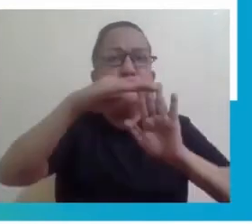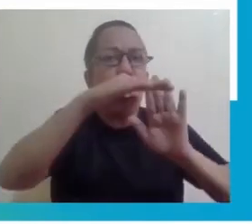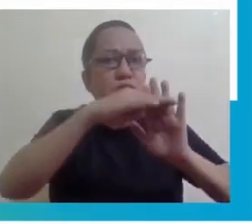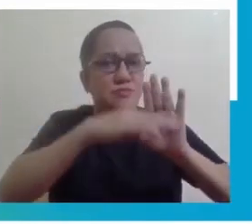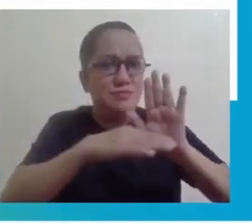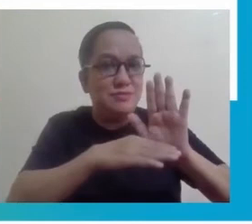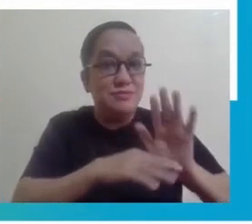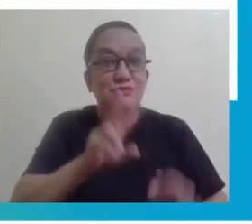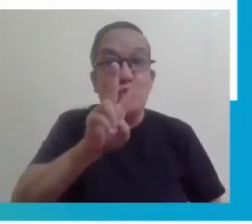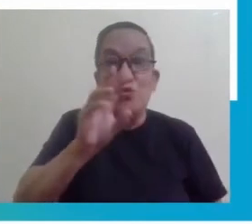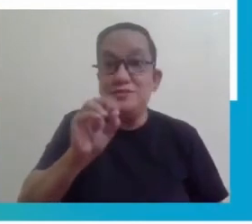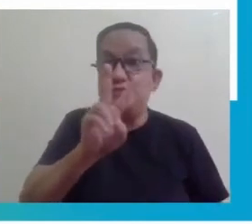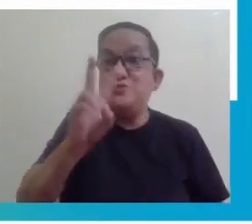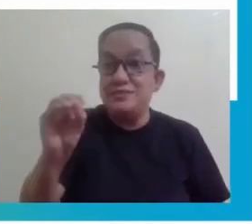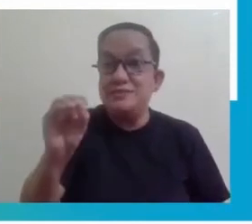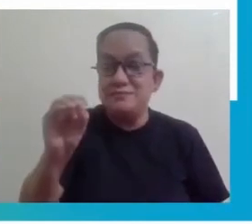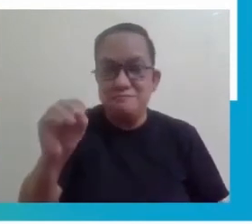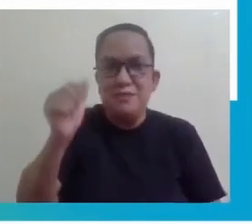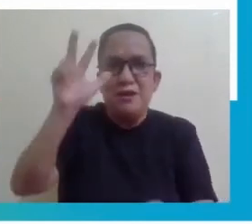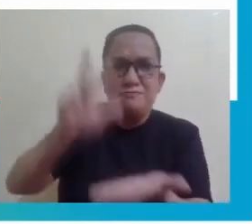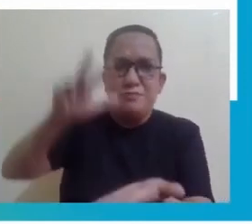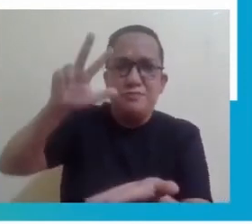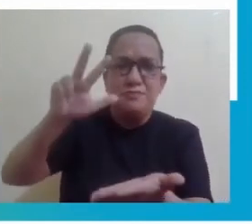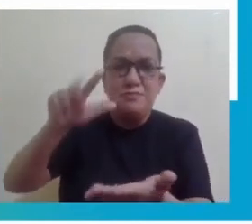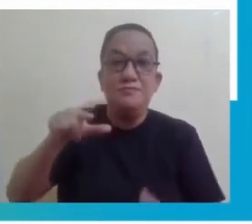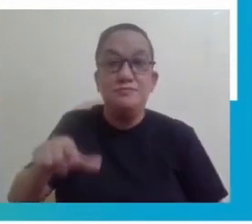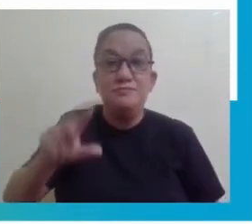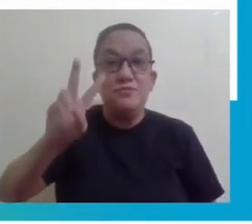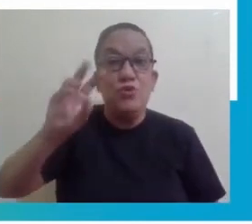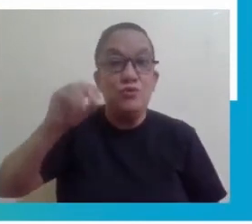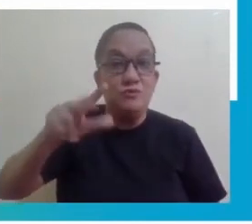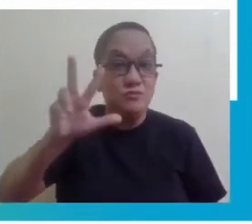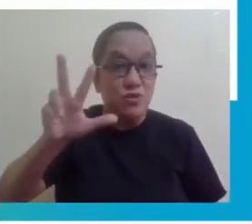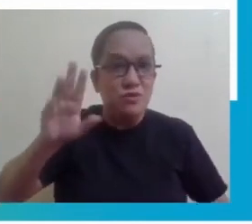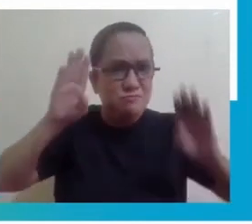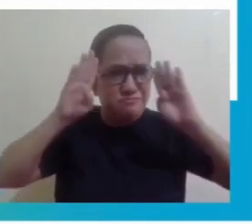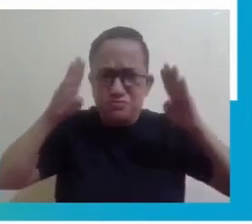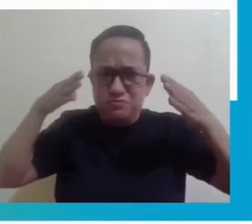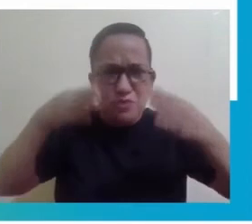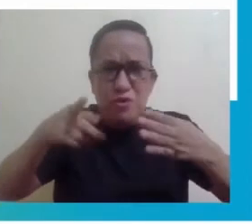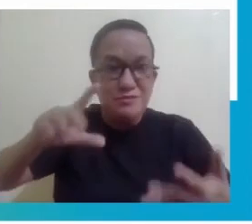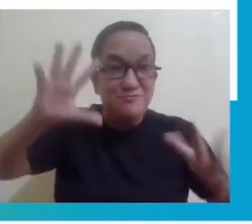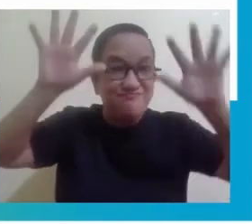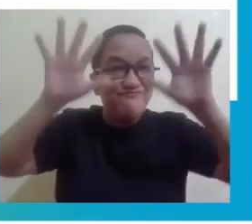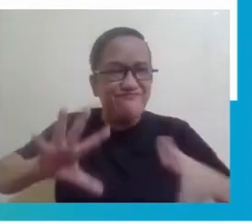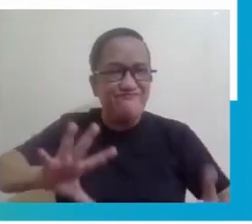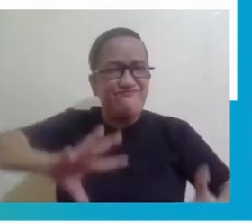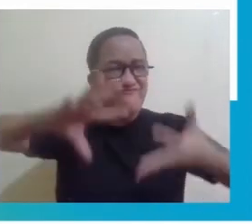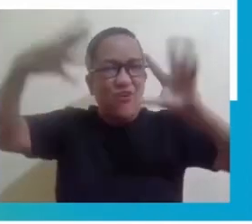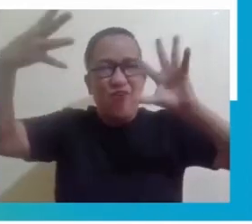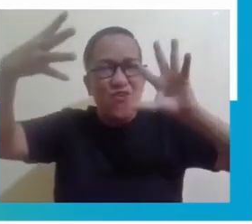3, OP3, focuses on tackling climate change, building climate and disaster resilience, and enhancing